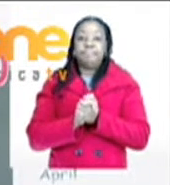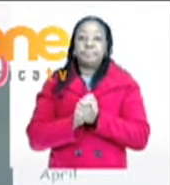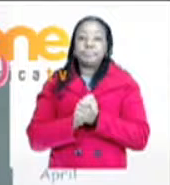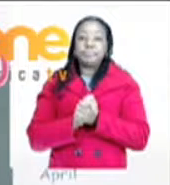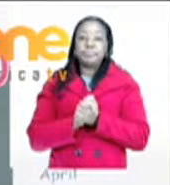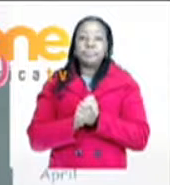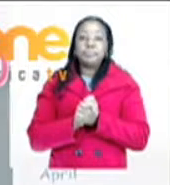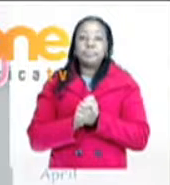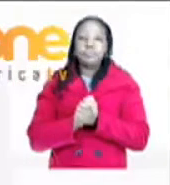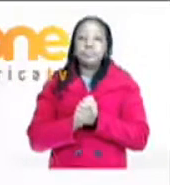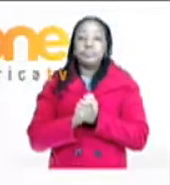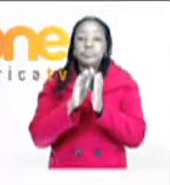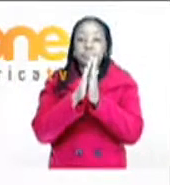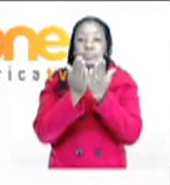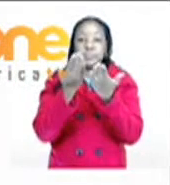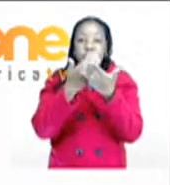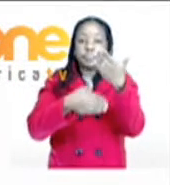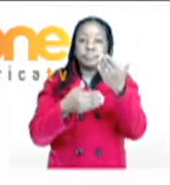page 9.